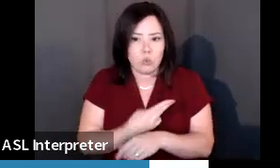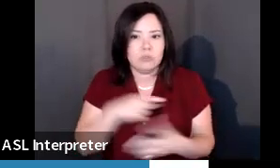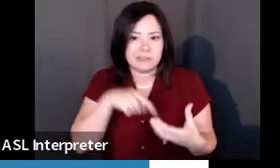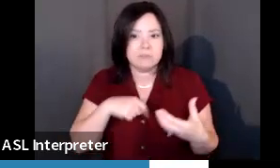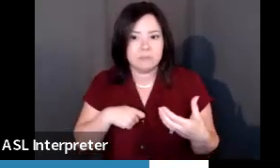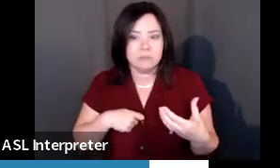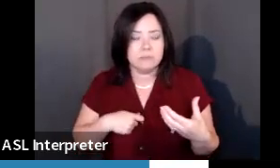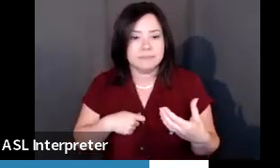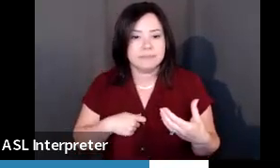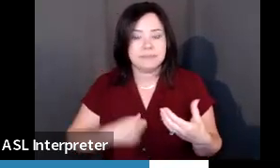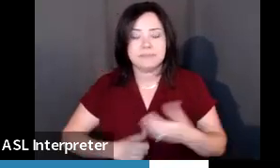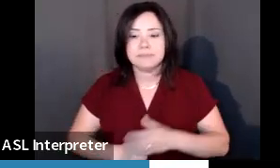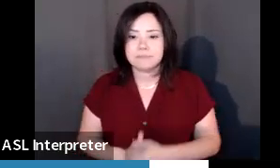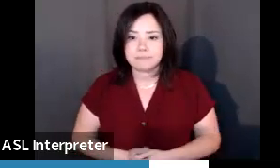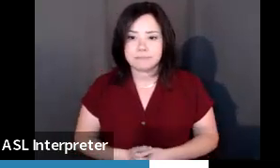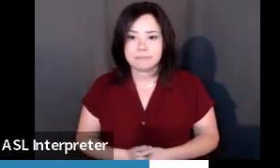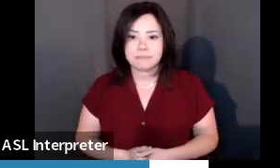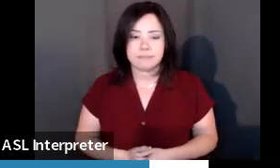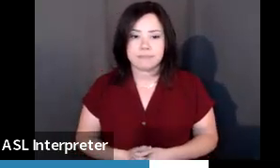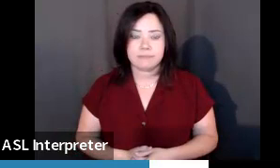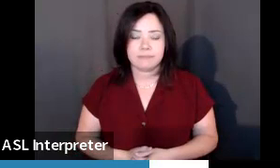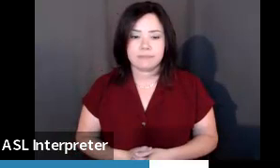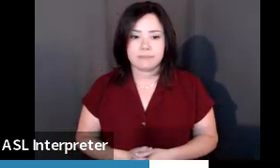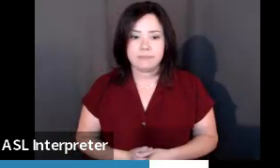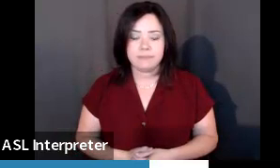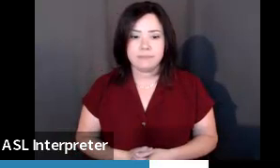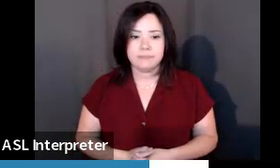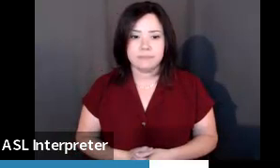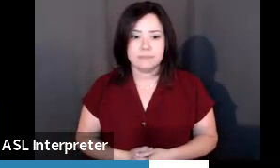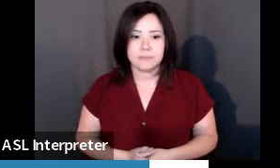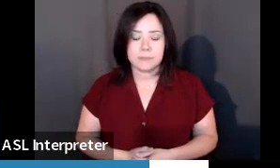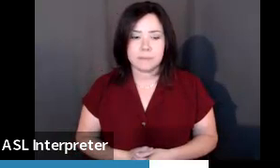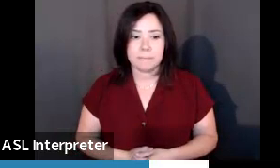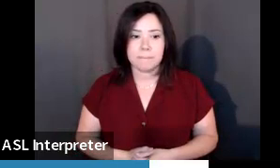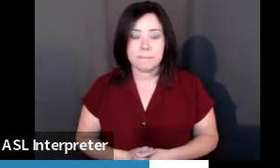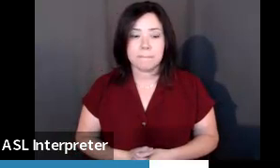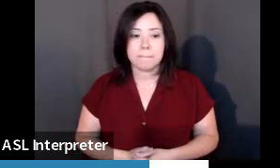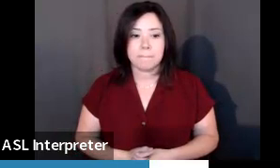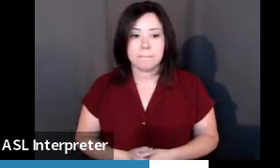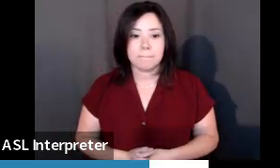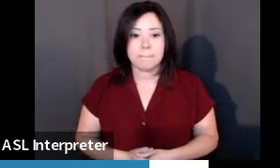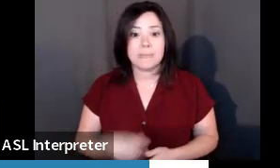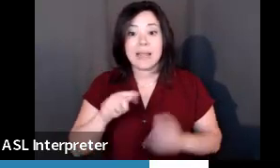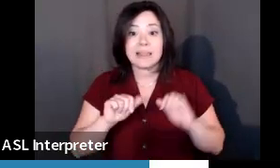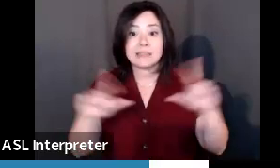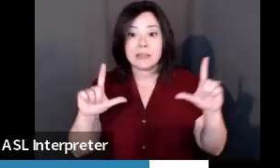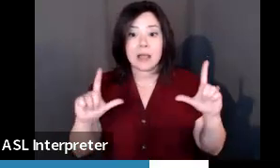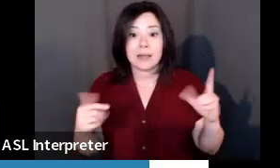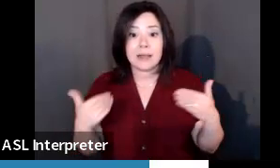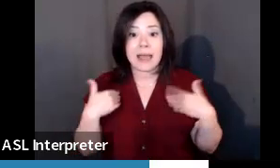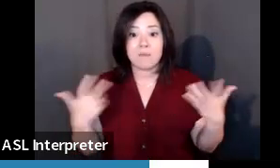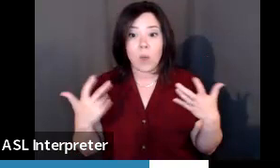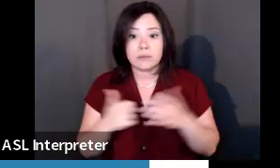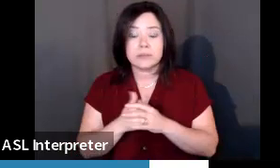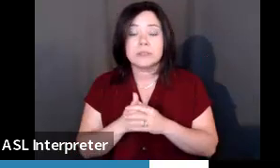it possible, I should say, to do the things that I want to do. And then on this slide, we actually have